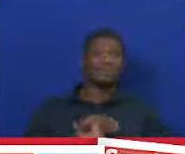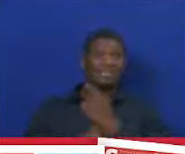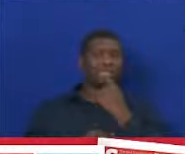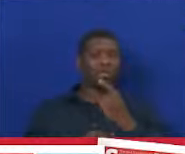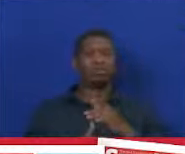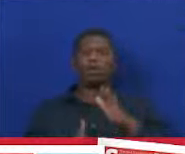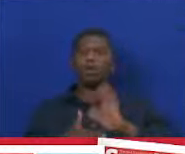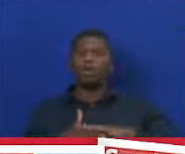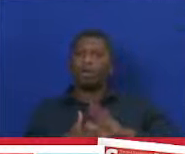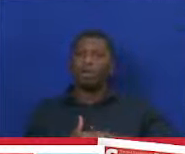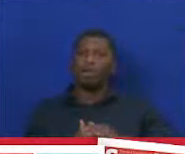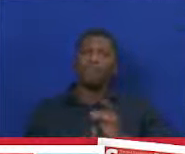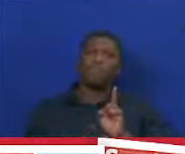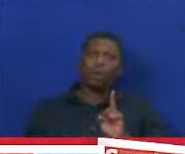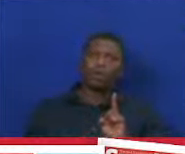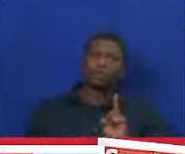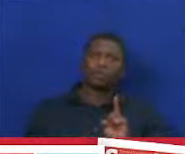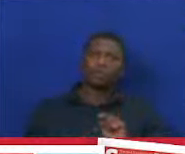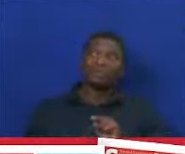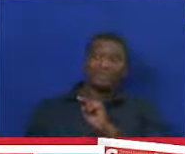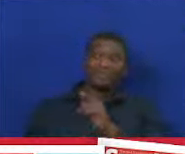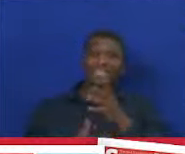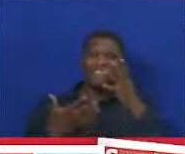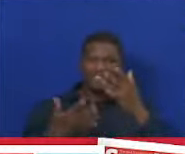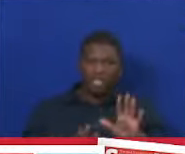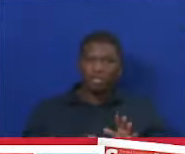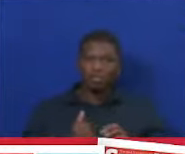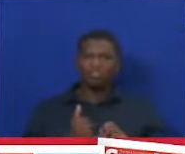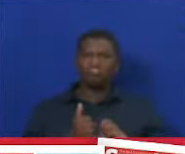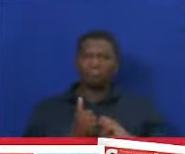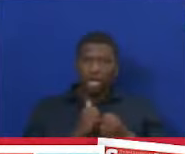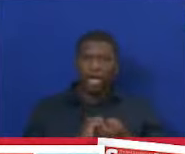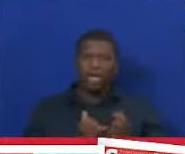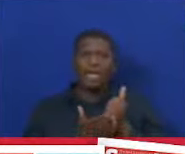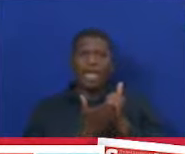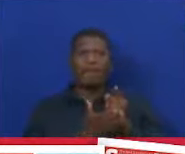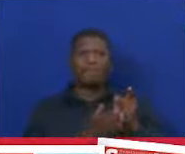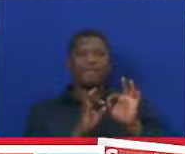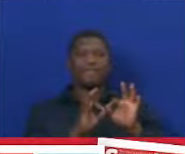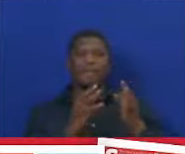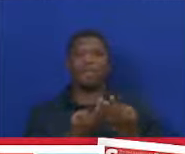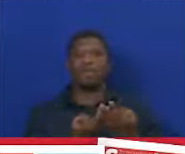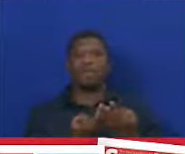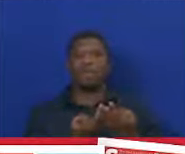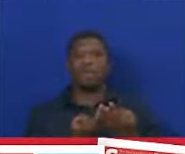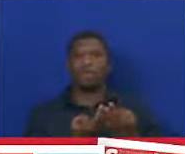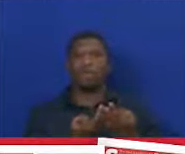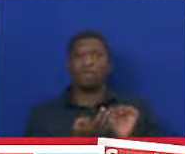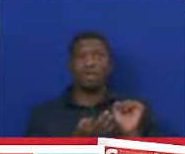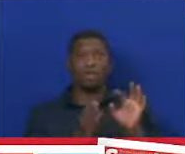he had been trying to assist the family in locating the